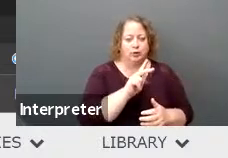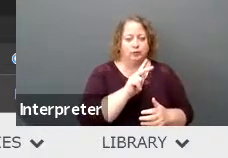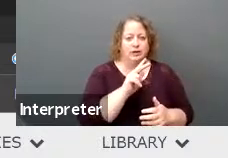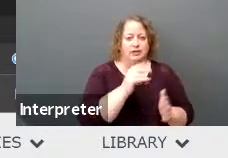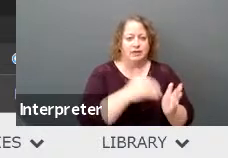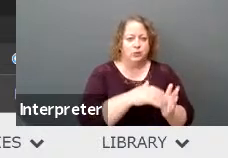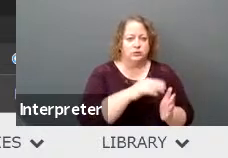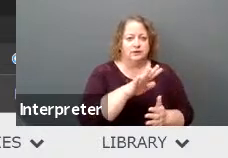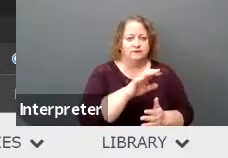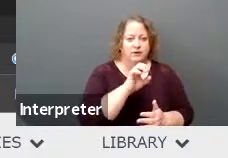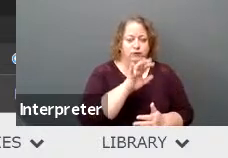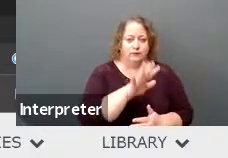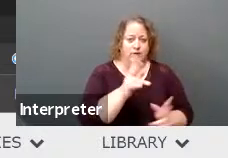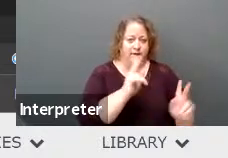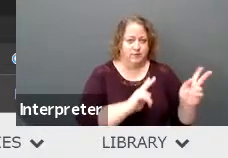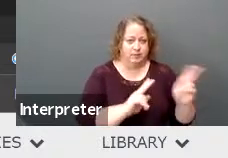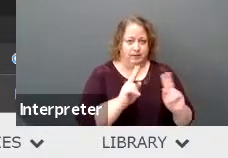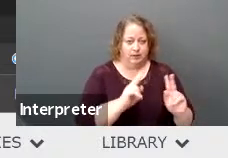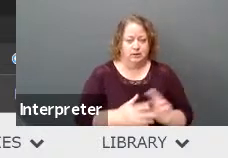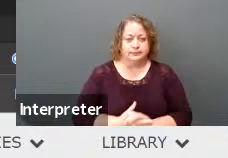623,505 people.